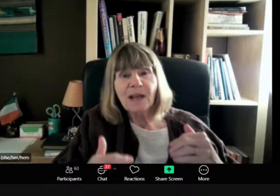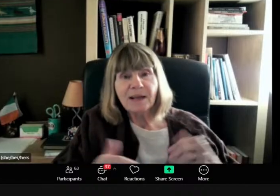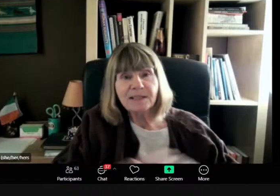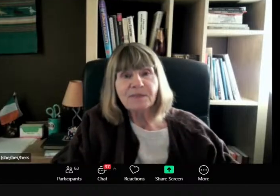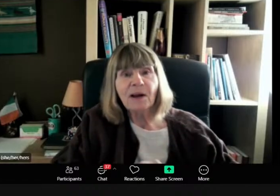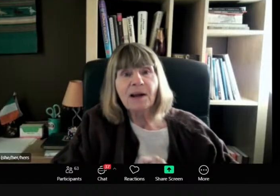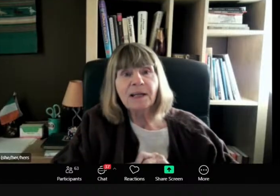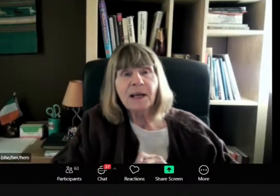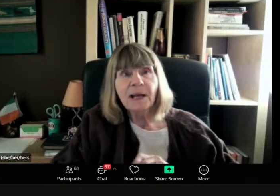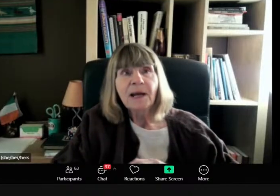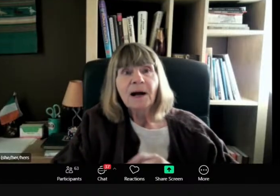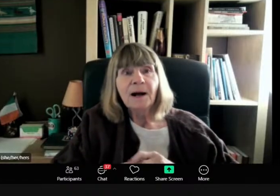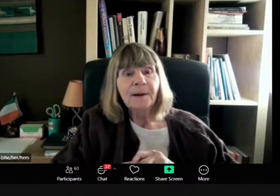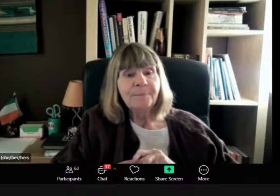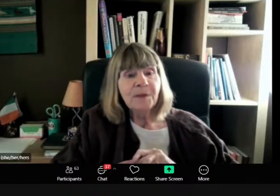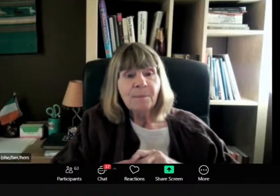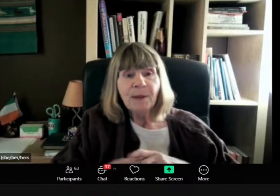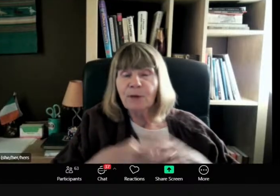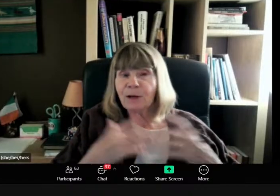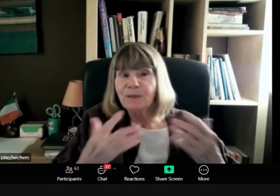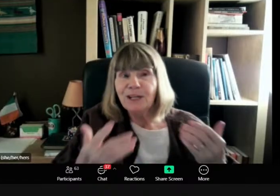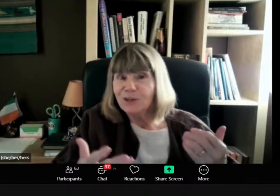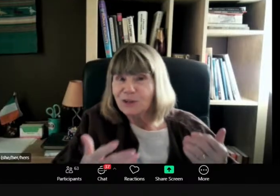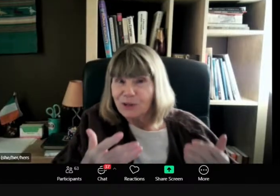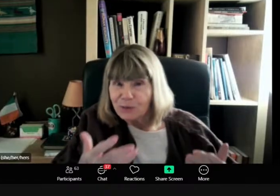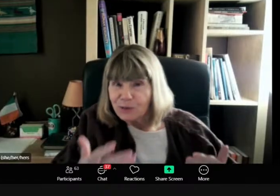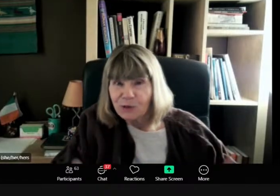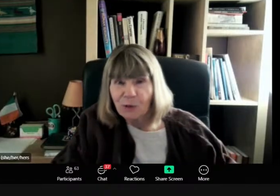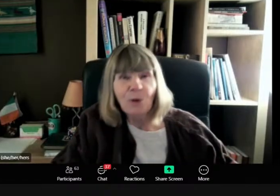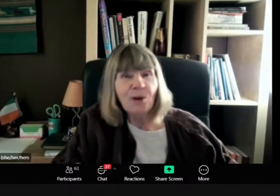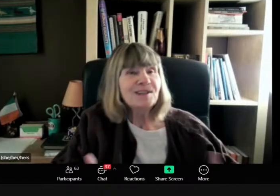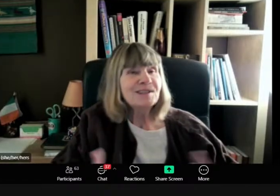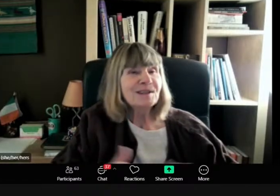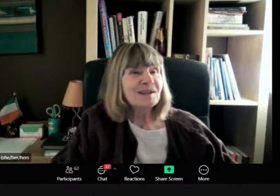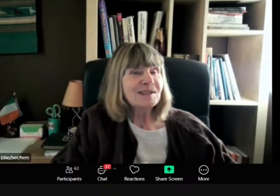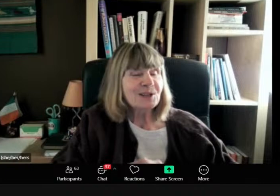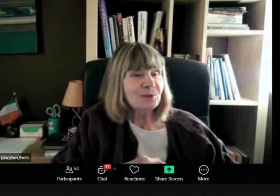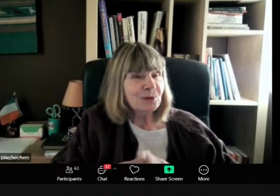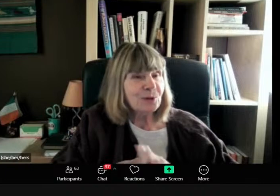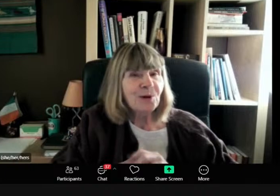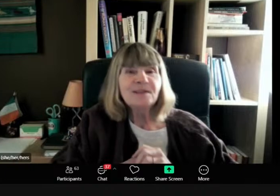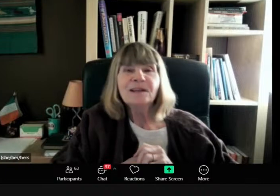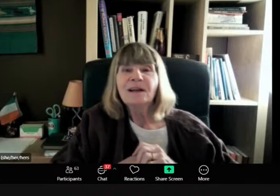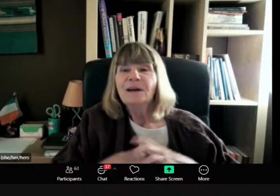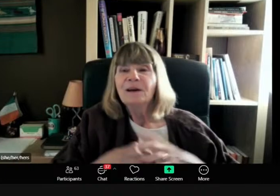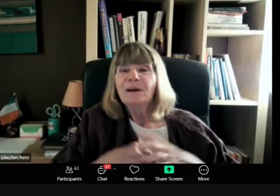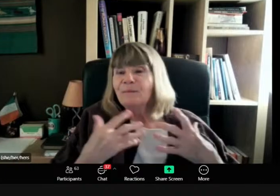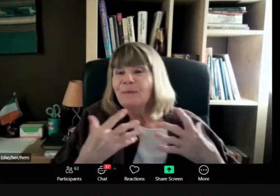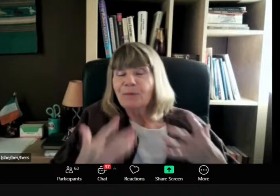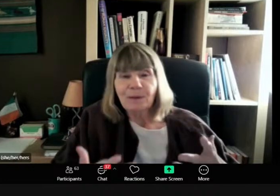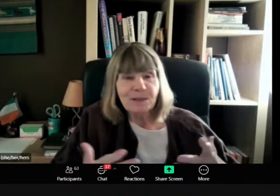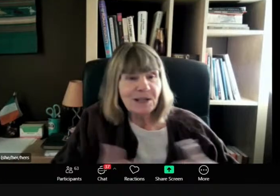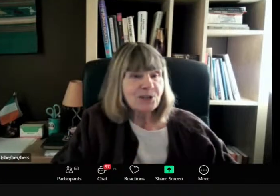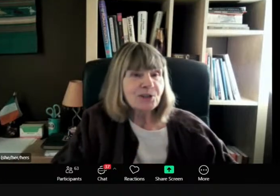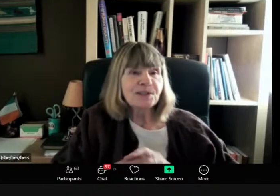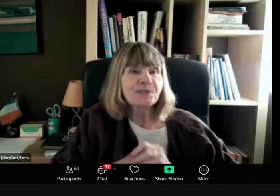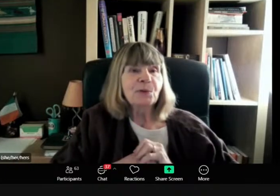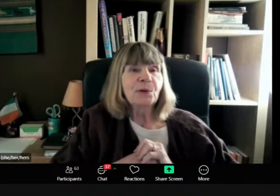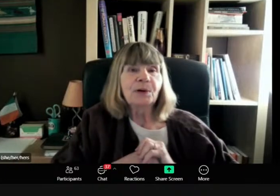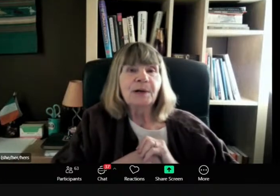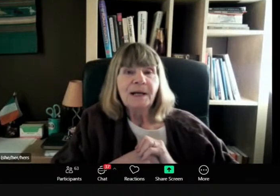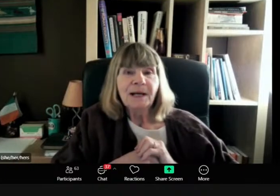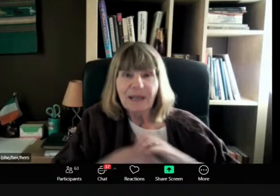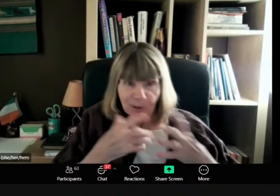more satisfying, make recommendations to use toys, sexual toys, make